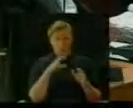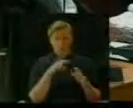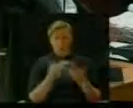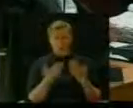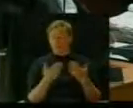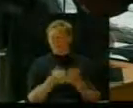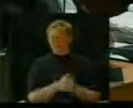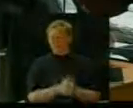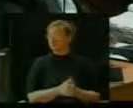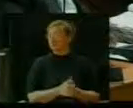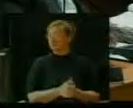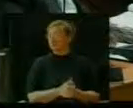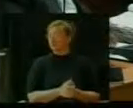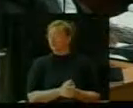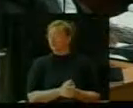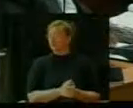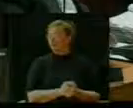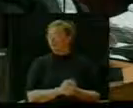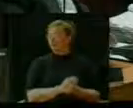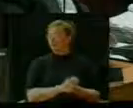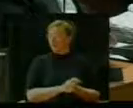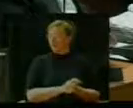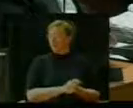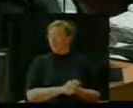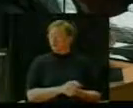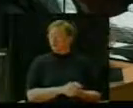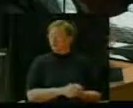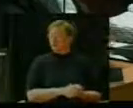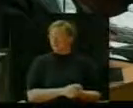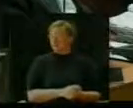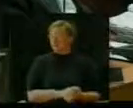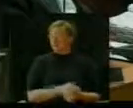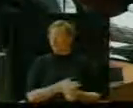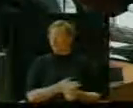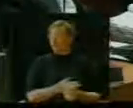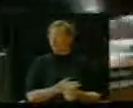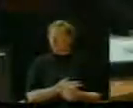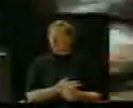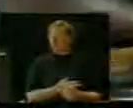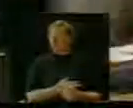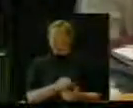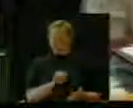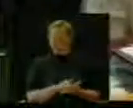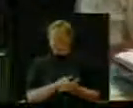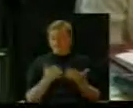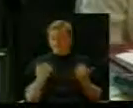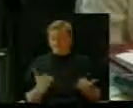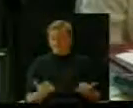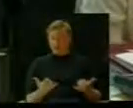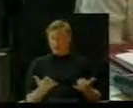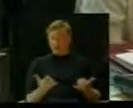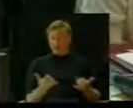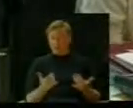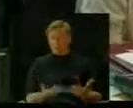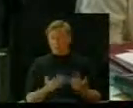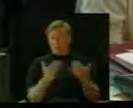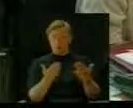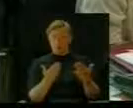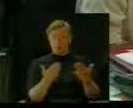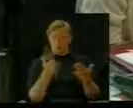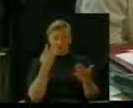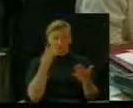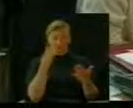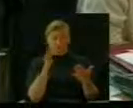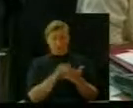at some things. They don't need to, I don't think That's the current empowerment or anything like that needs to be used. That's the current motion, to have